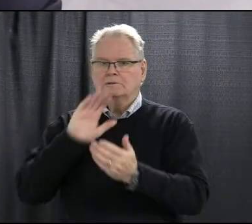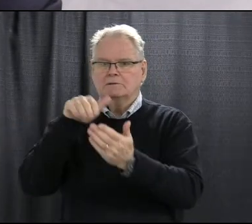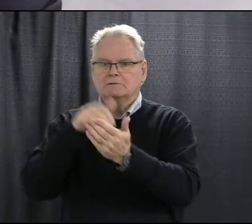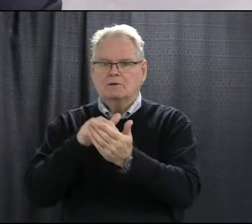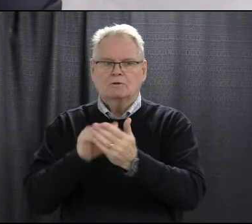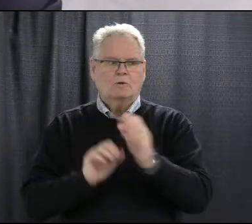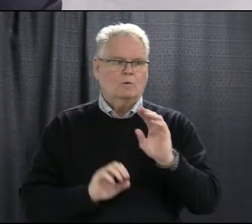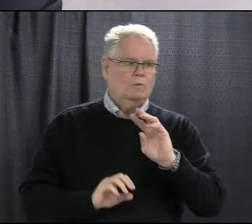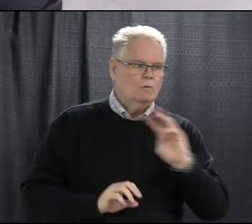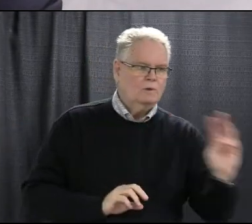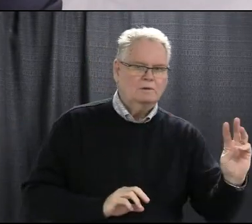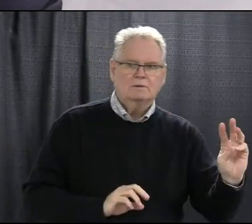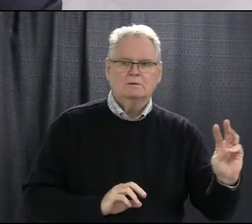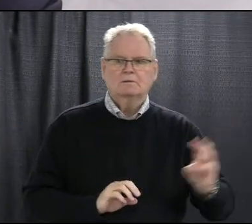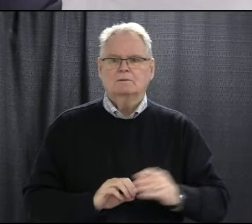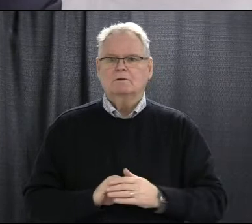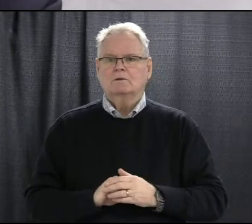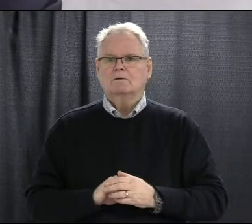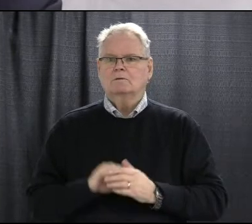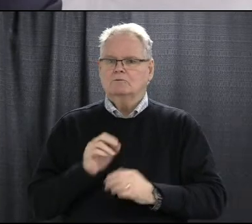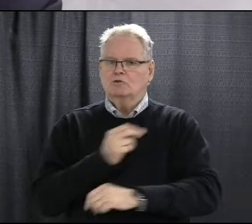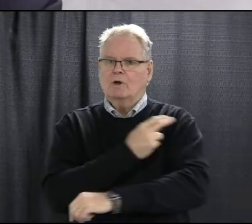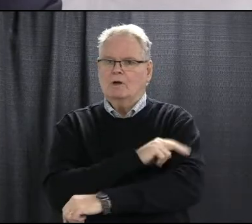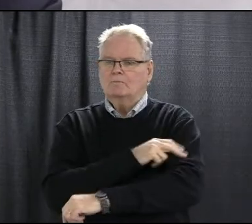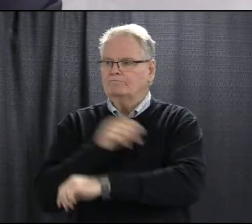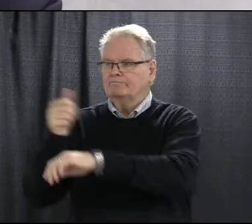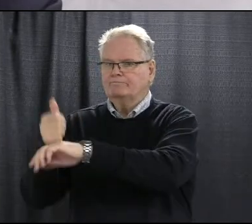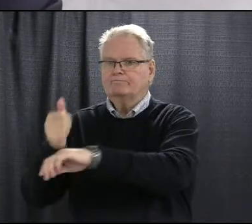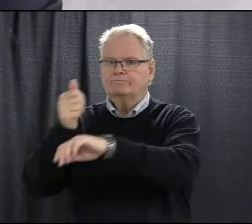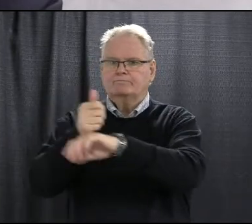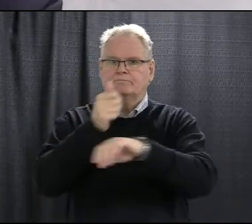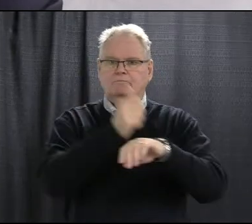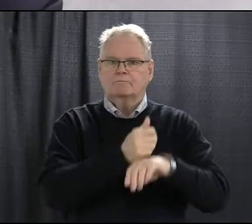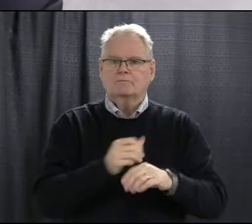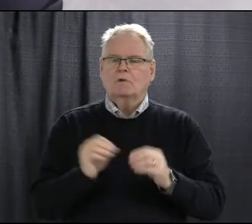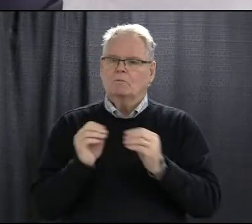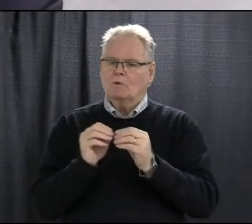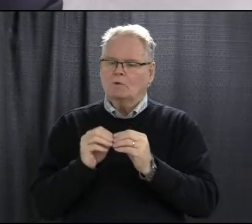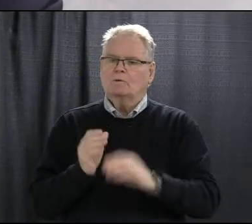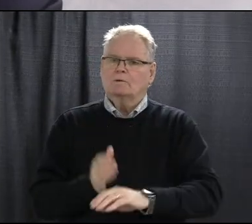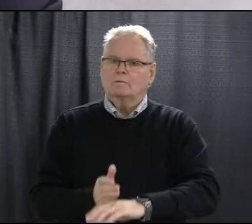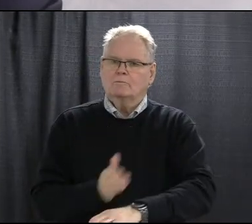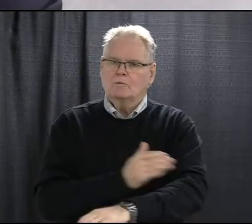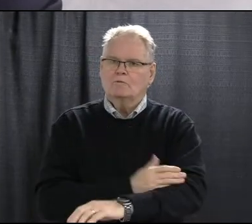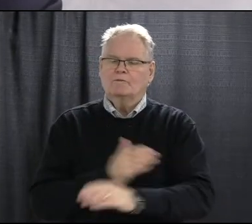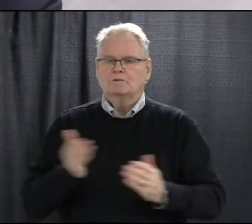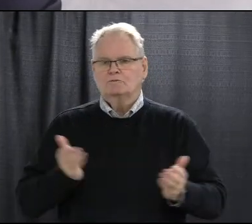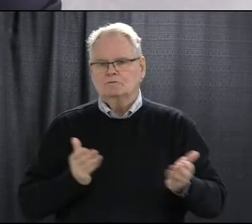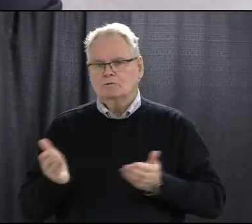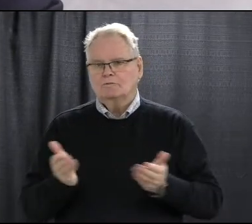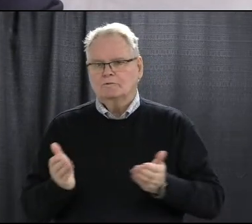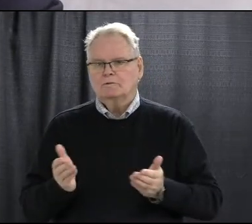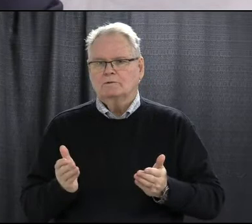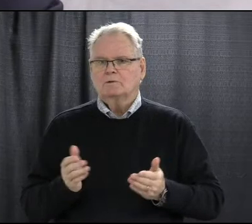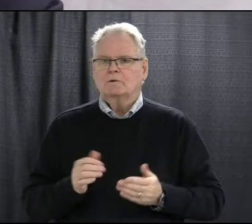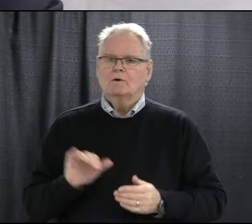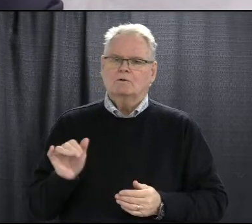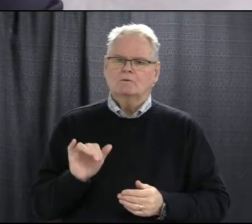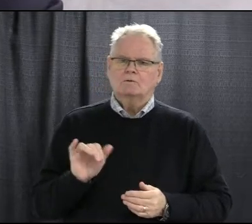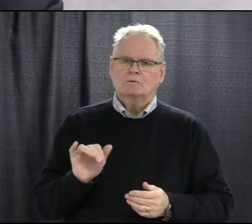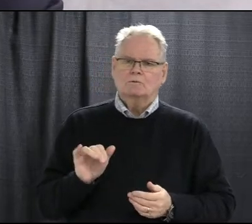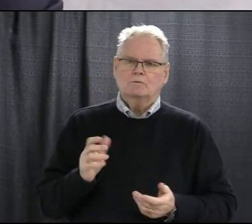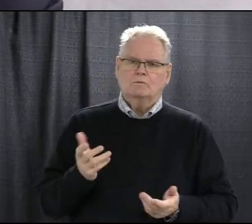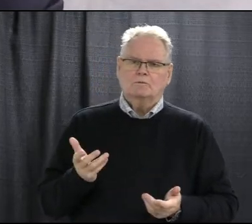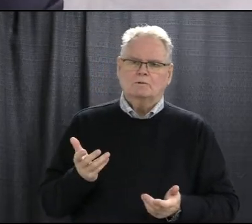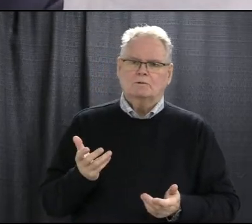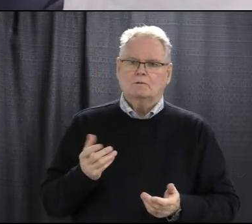in those regional hospitals, provide specialised acute care of the elderly, restorative care to people who have come into